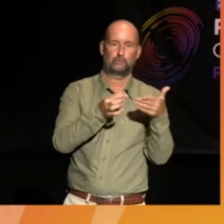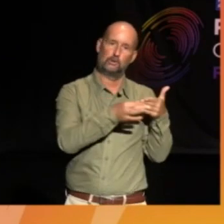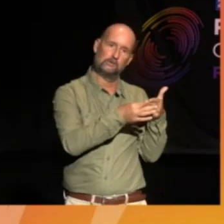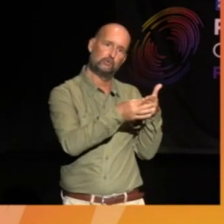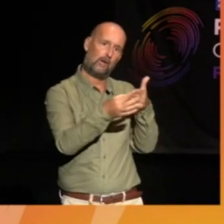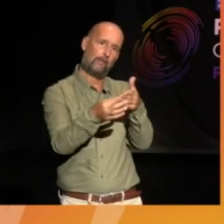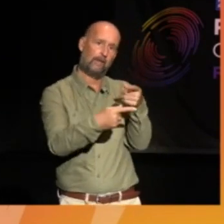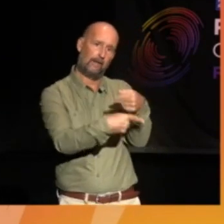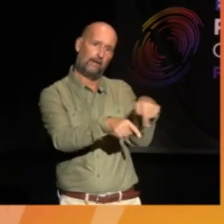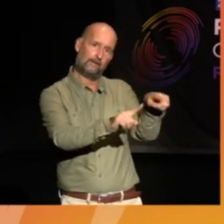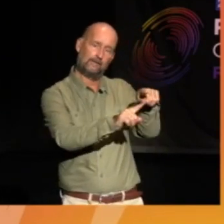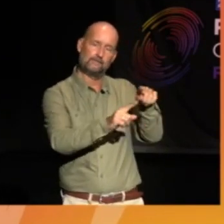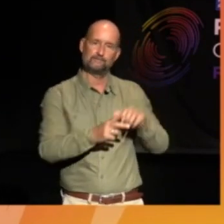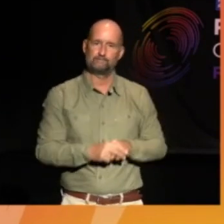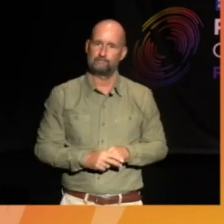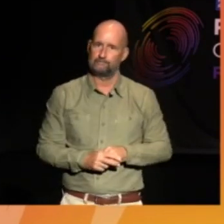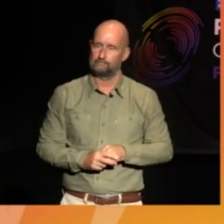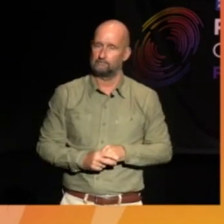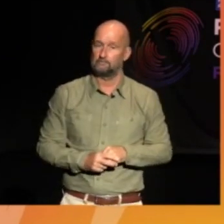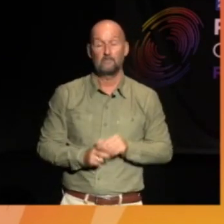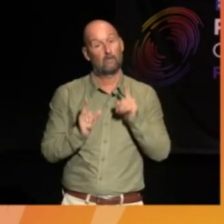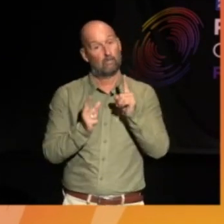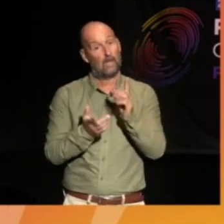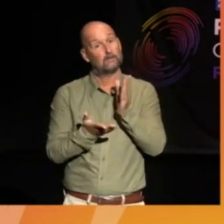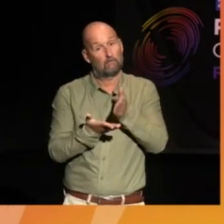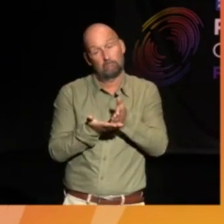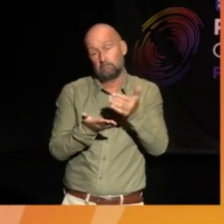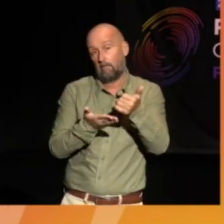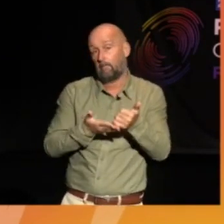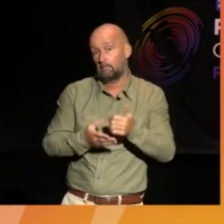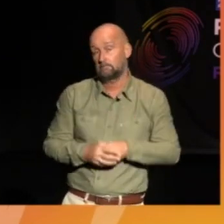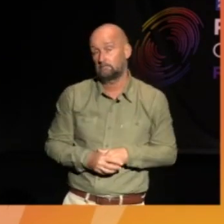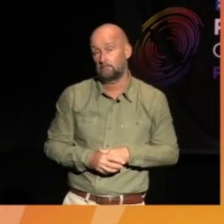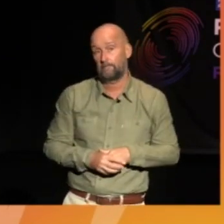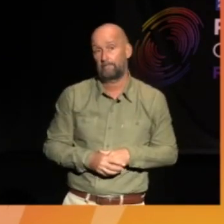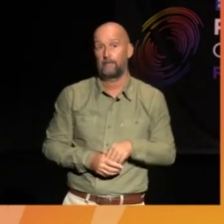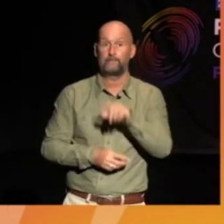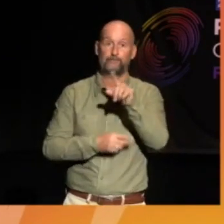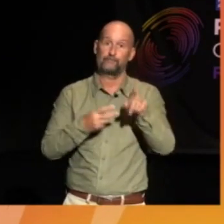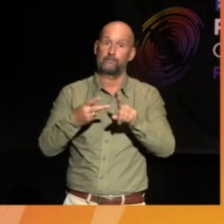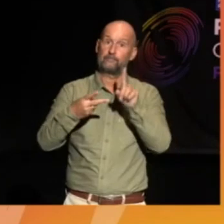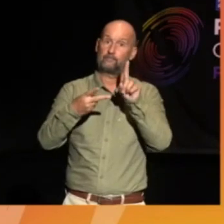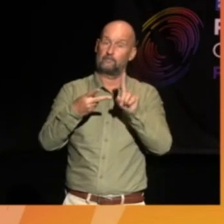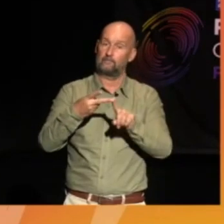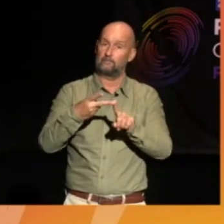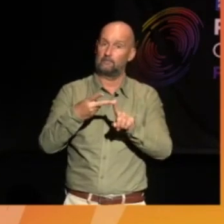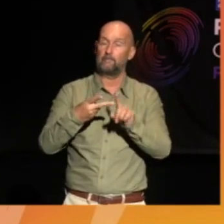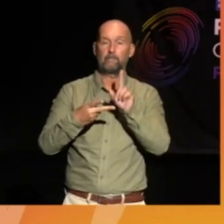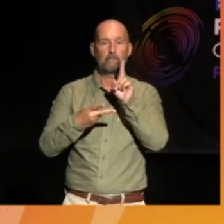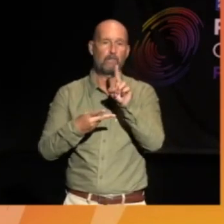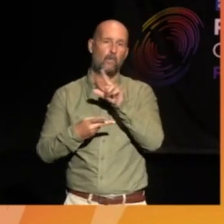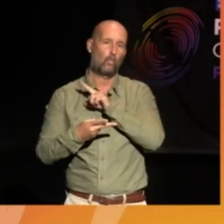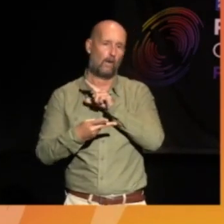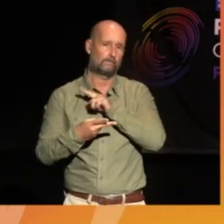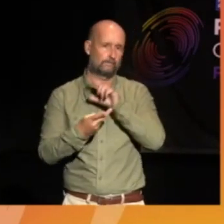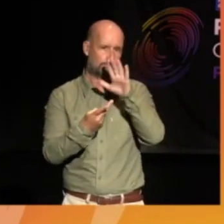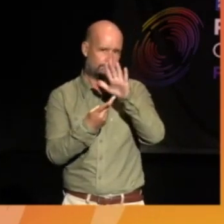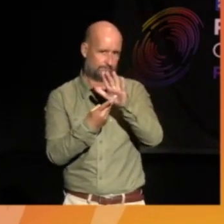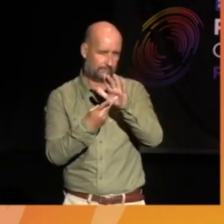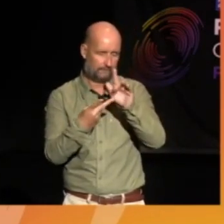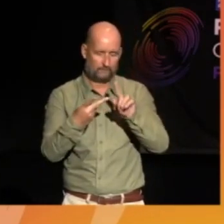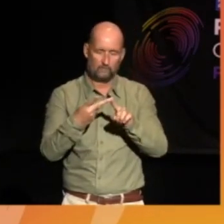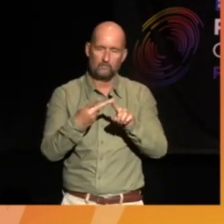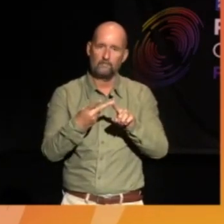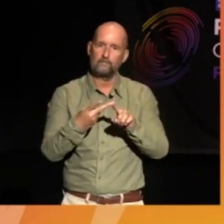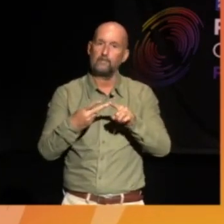So that is very helpful. Secondly, the survivor's voice also matters a lot. So we